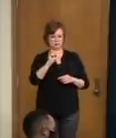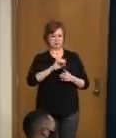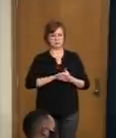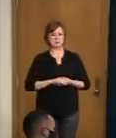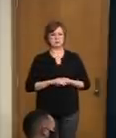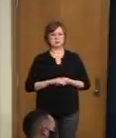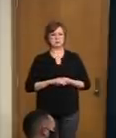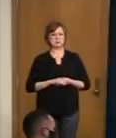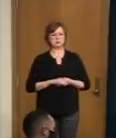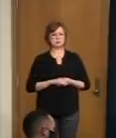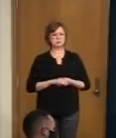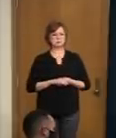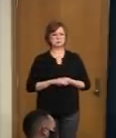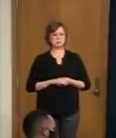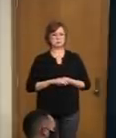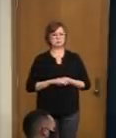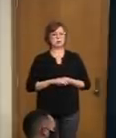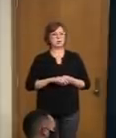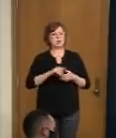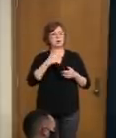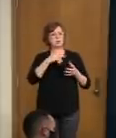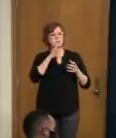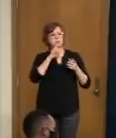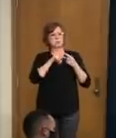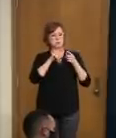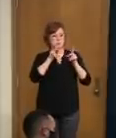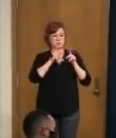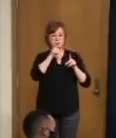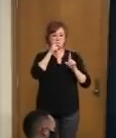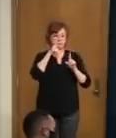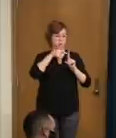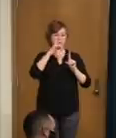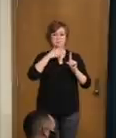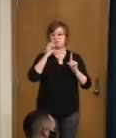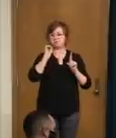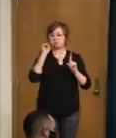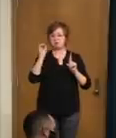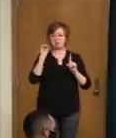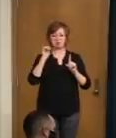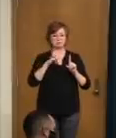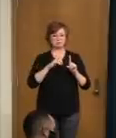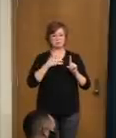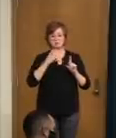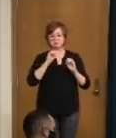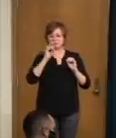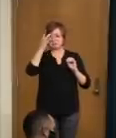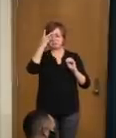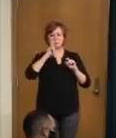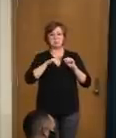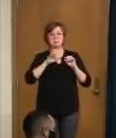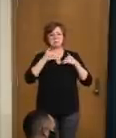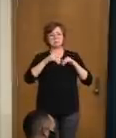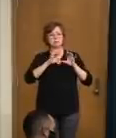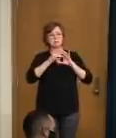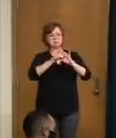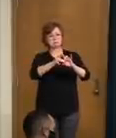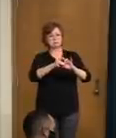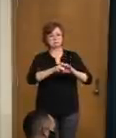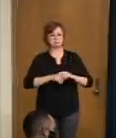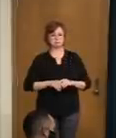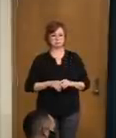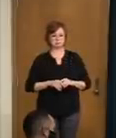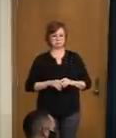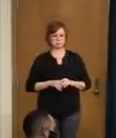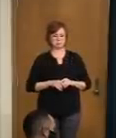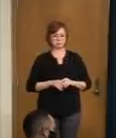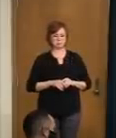in regards to what you said about asymptomatic transmission. Given that the number of contacts per person, the average number of contacts, seems